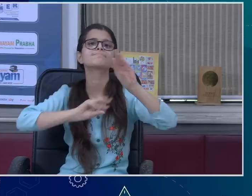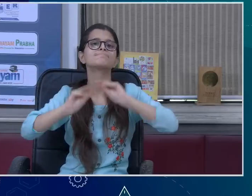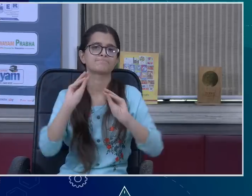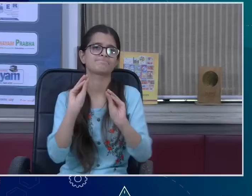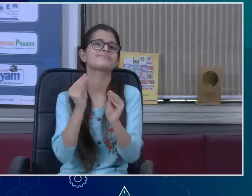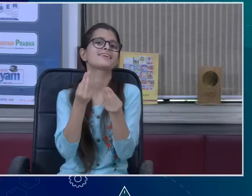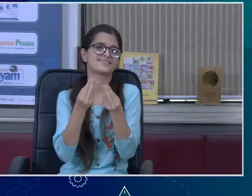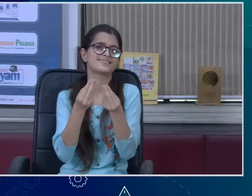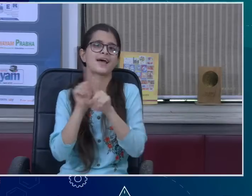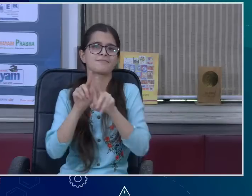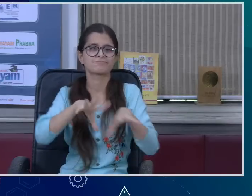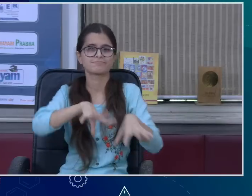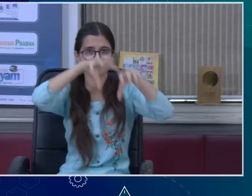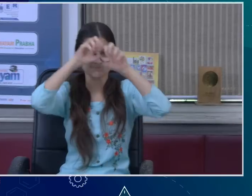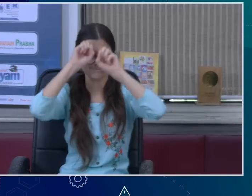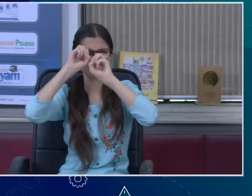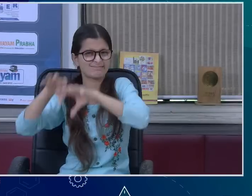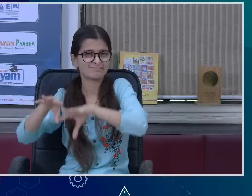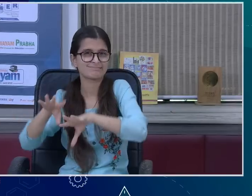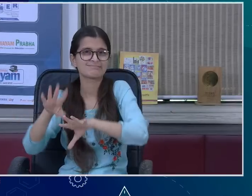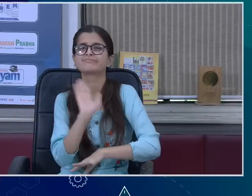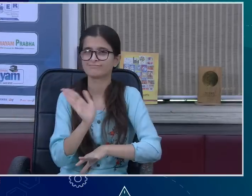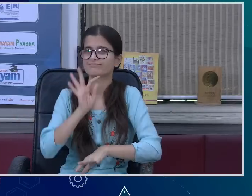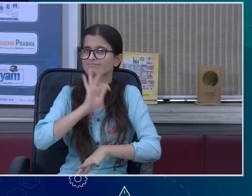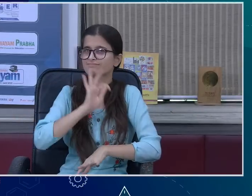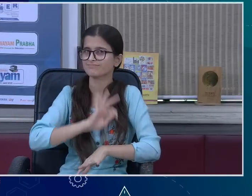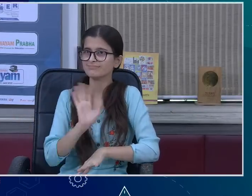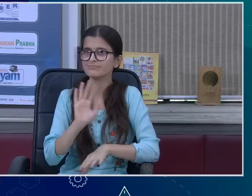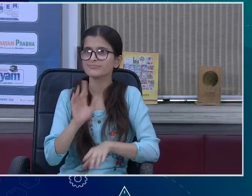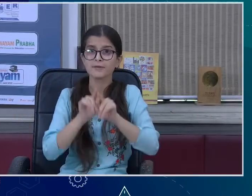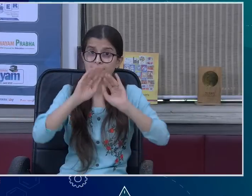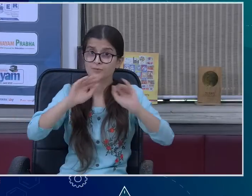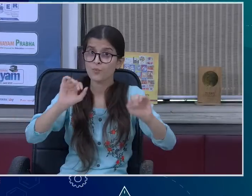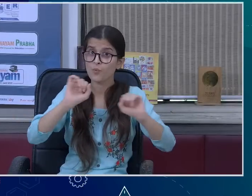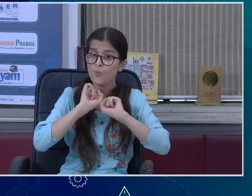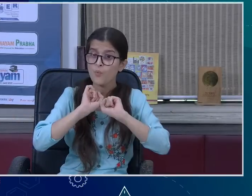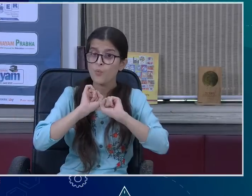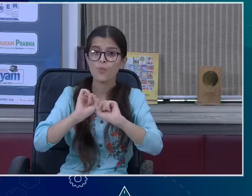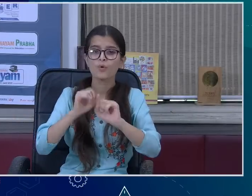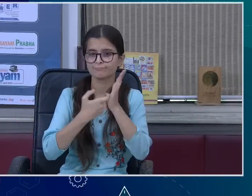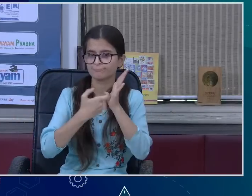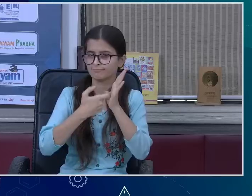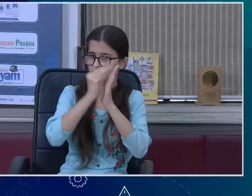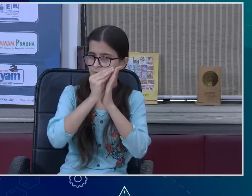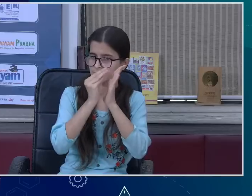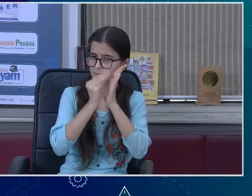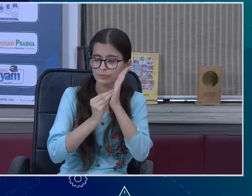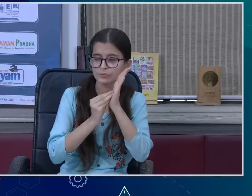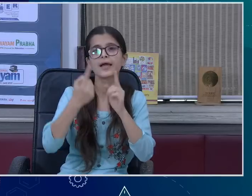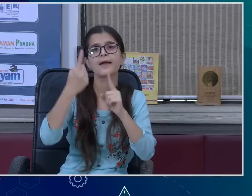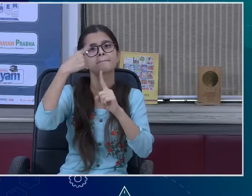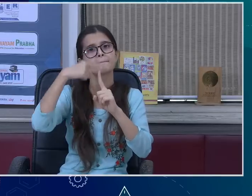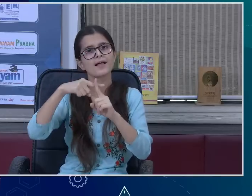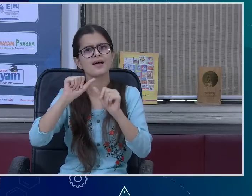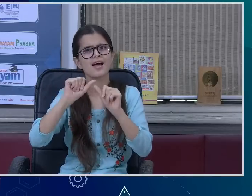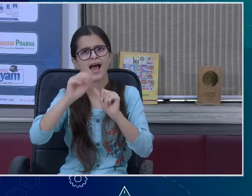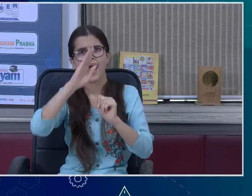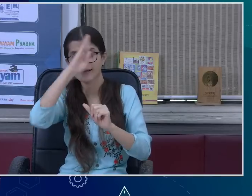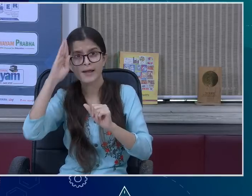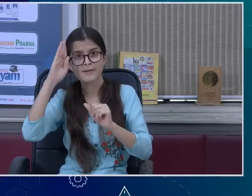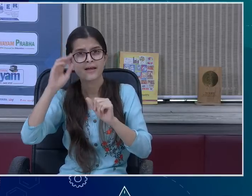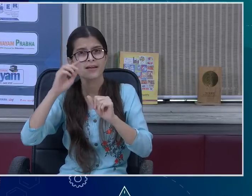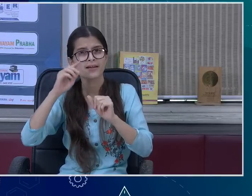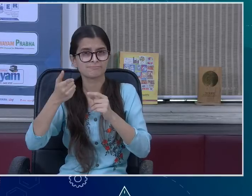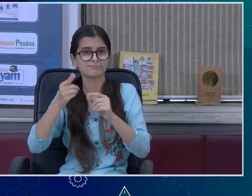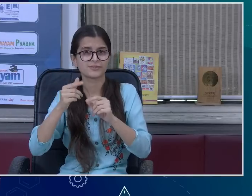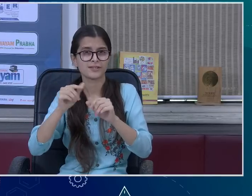they're able to impose with the child, I think so the child's reporting and the child's academic performance will also